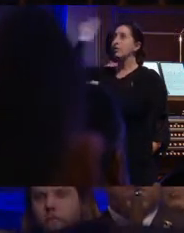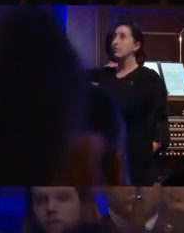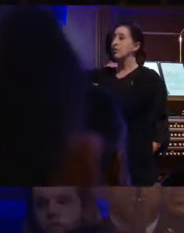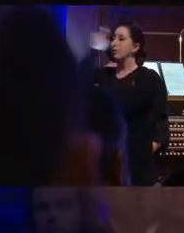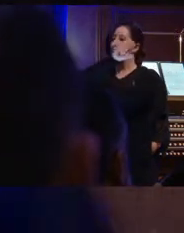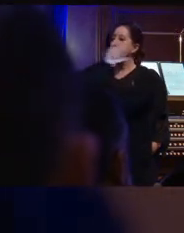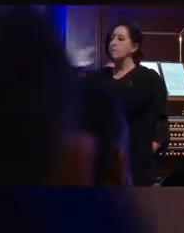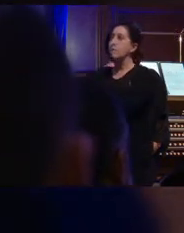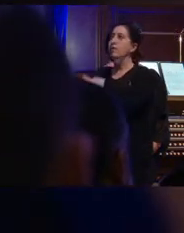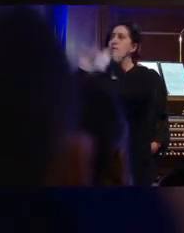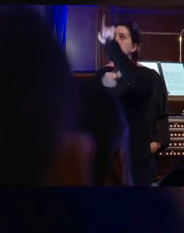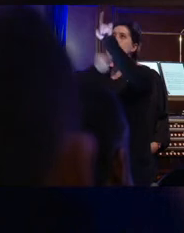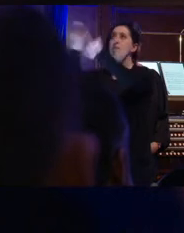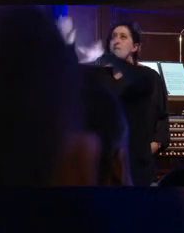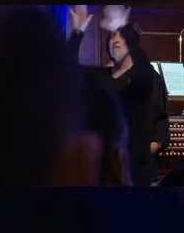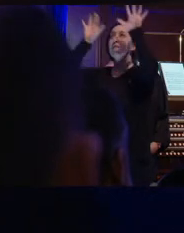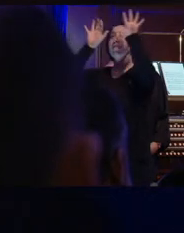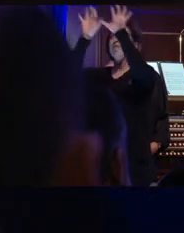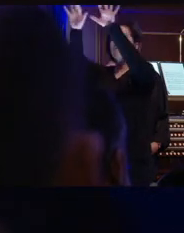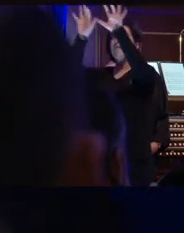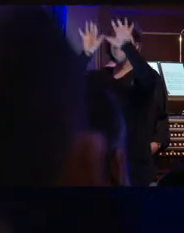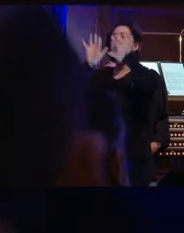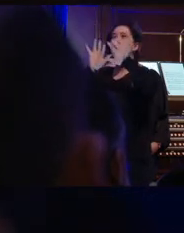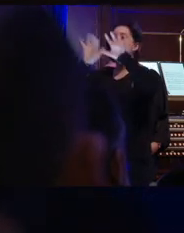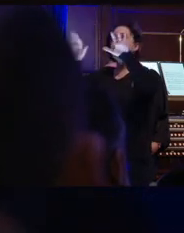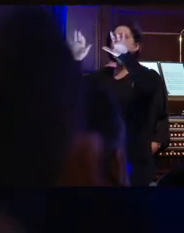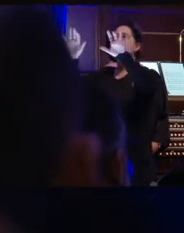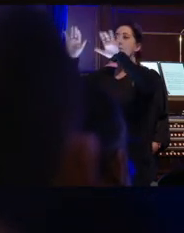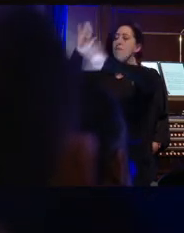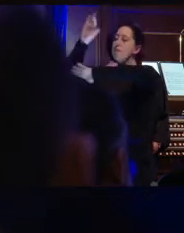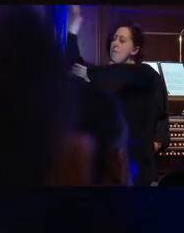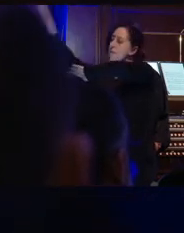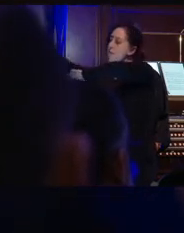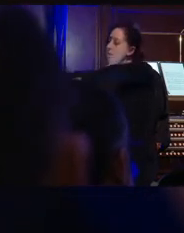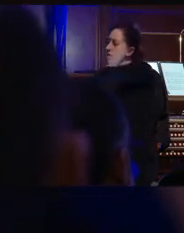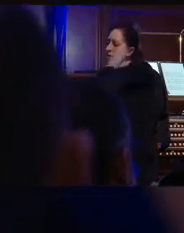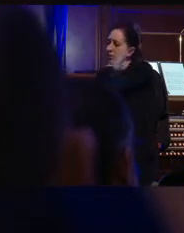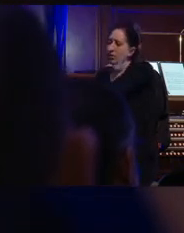Stripes and bright stars through the